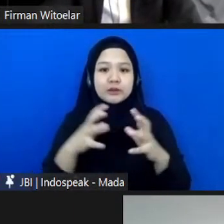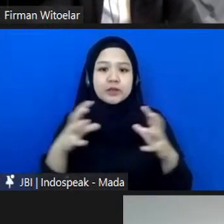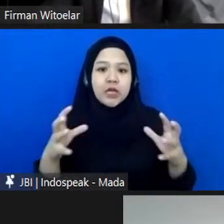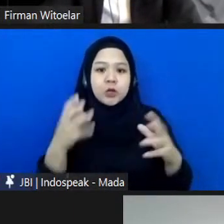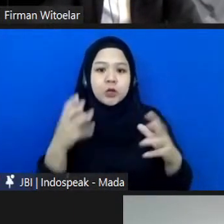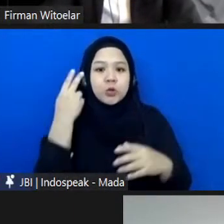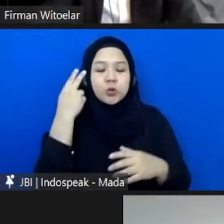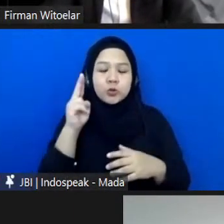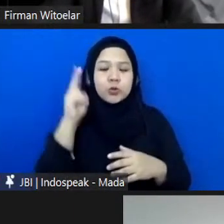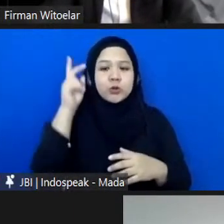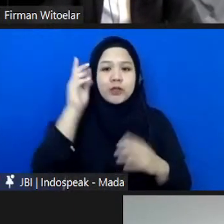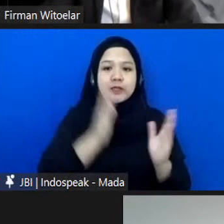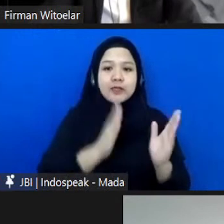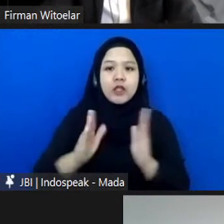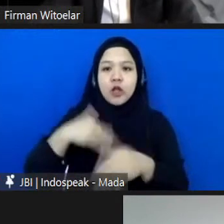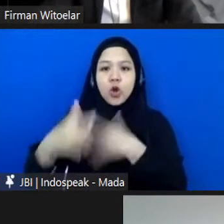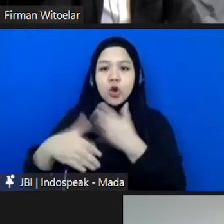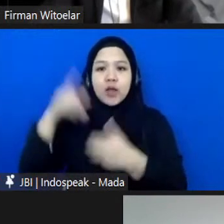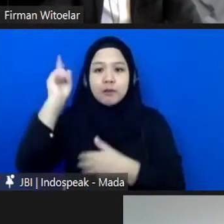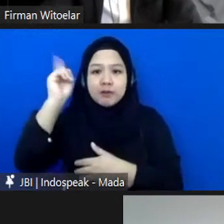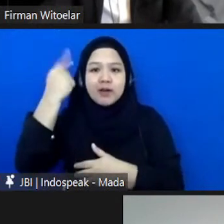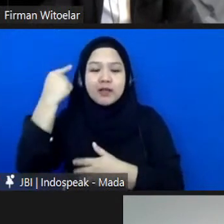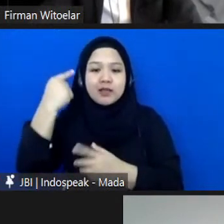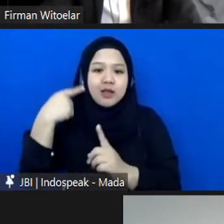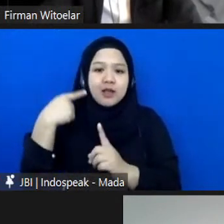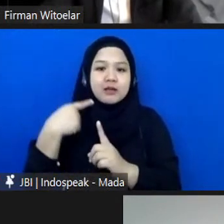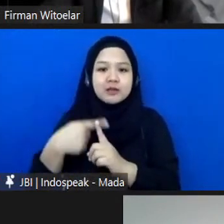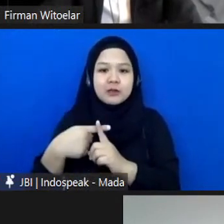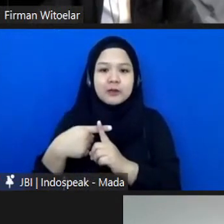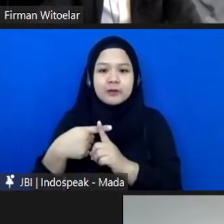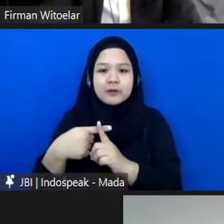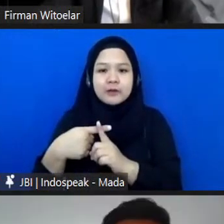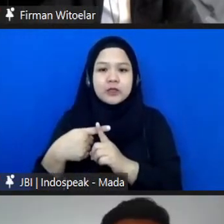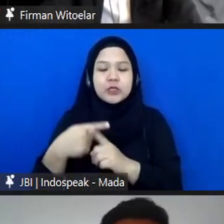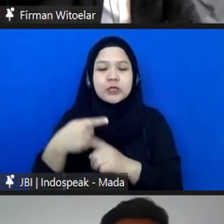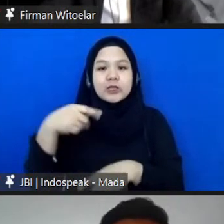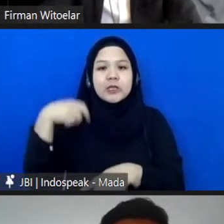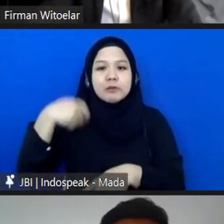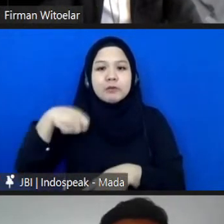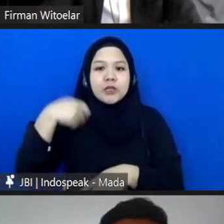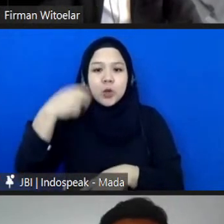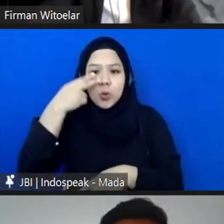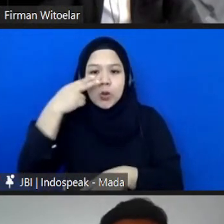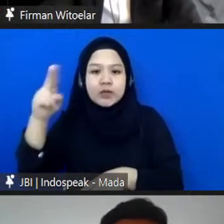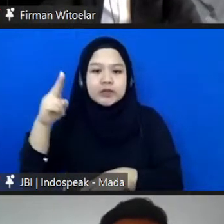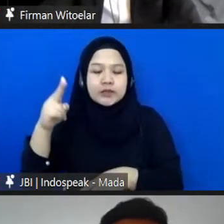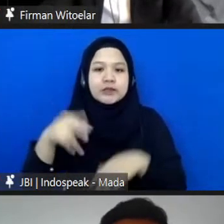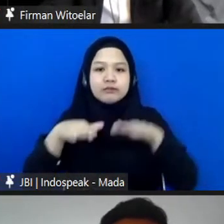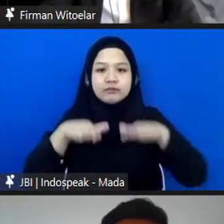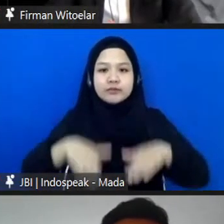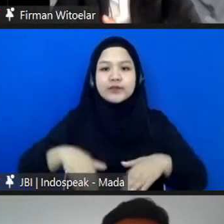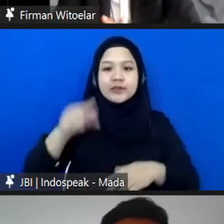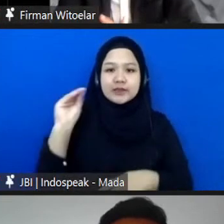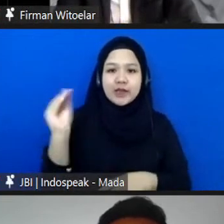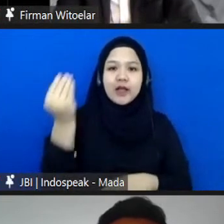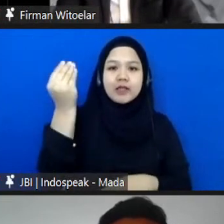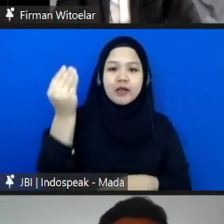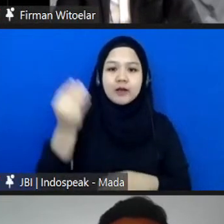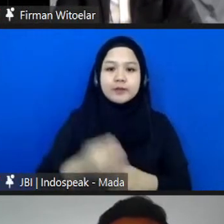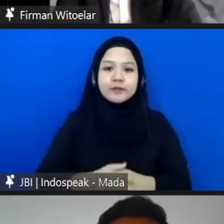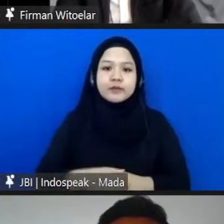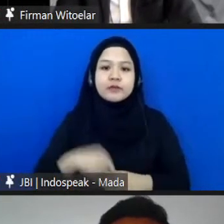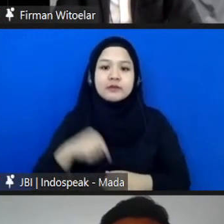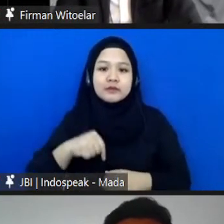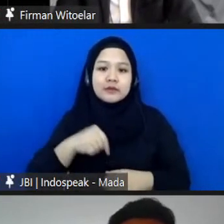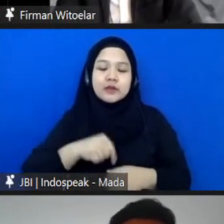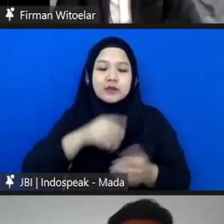pleasure to chair panel 2 today with the theme of Navigating Health Transition in Indonesia, Challenges and Lessons